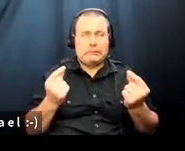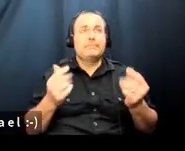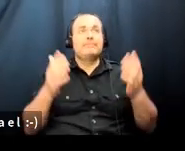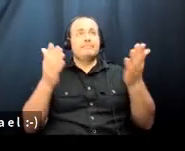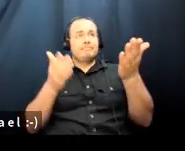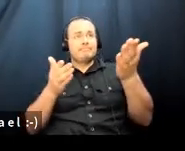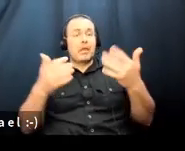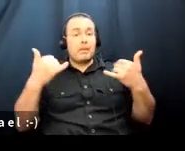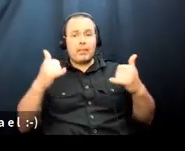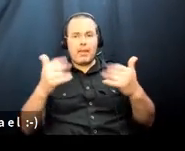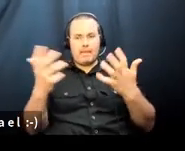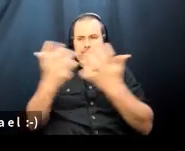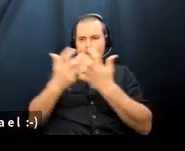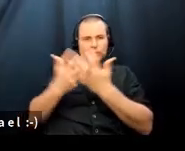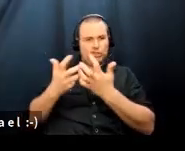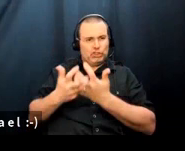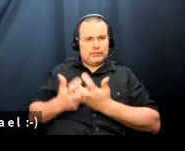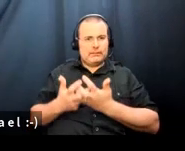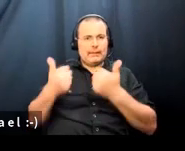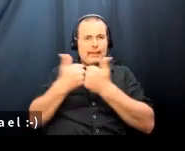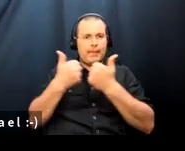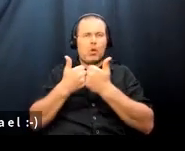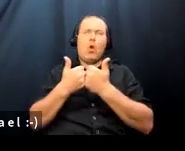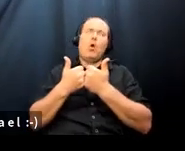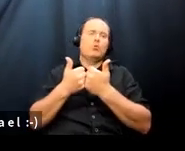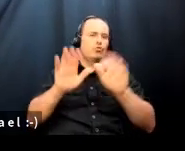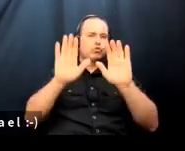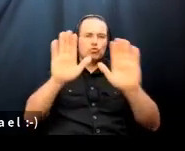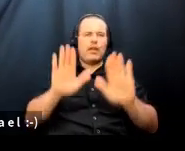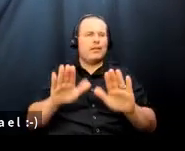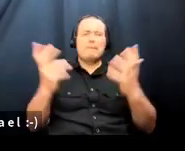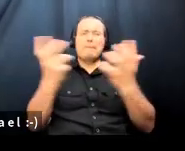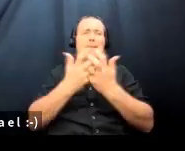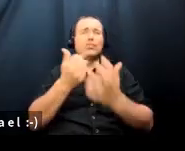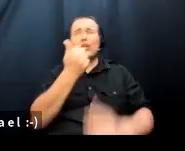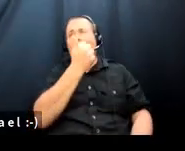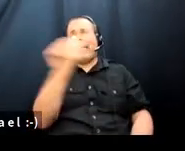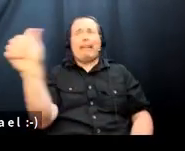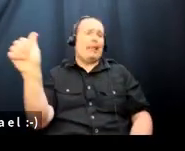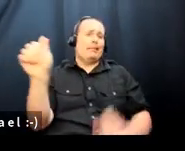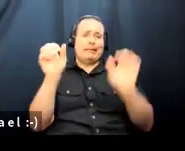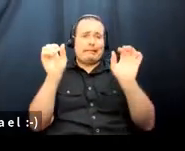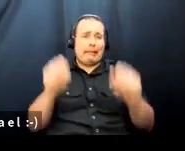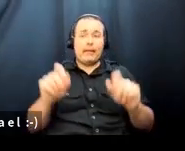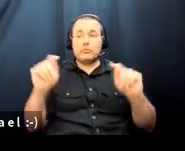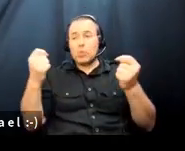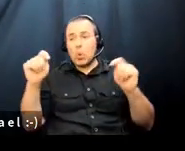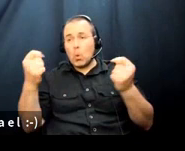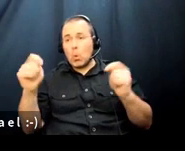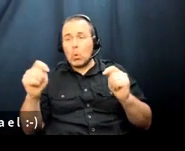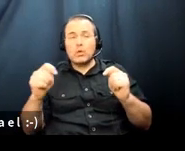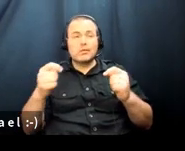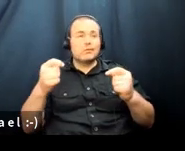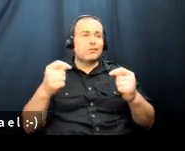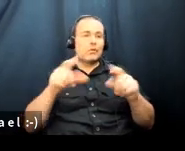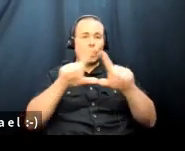games. Matching games are great, and you can match anything. You can match toys, you can match